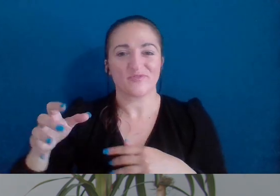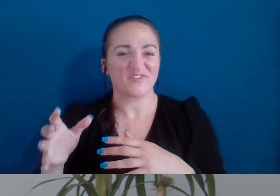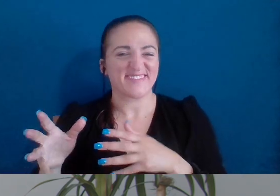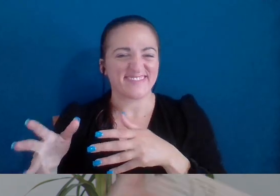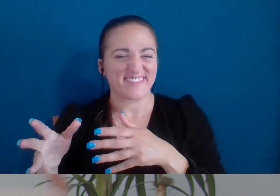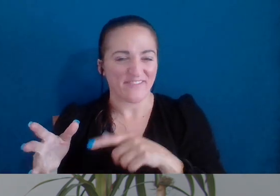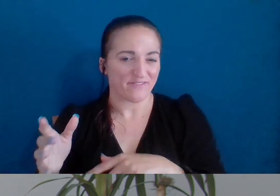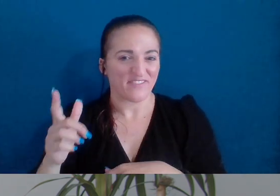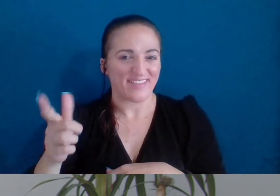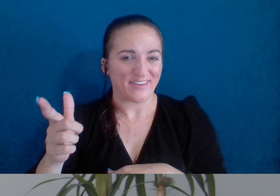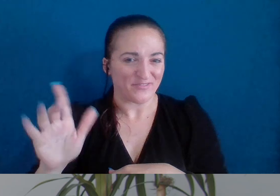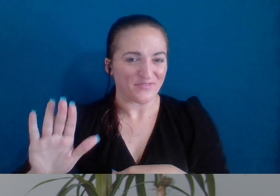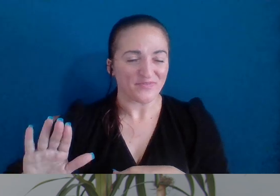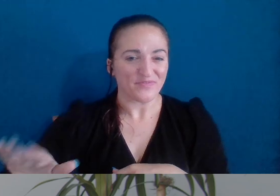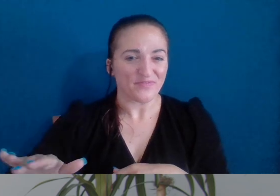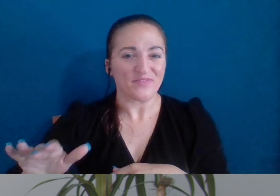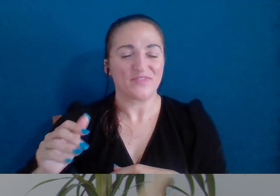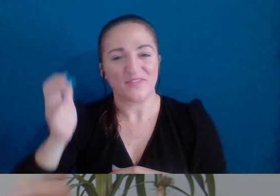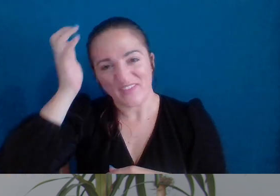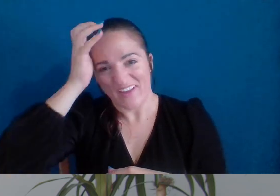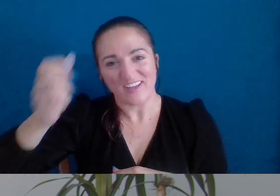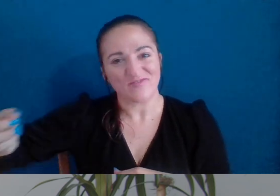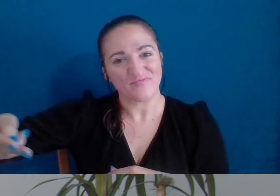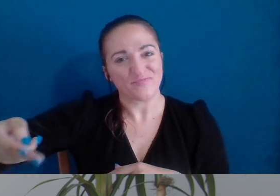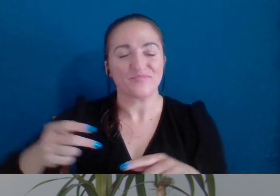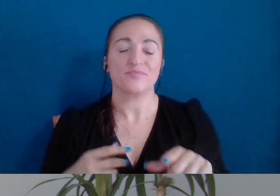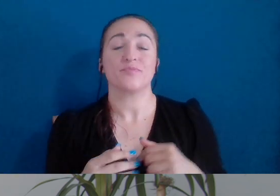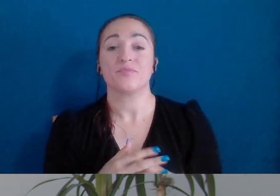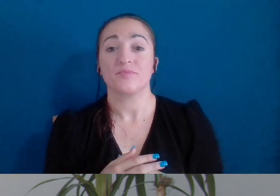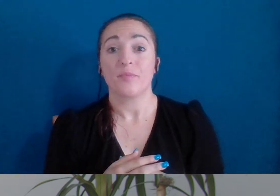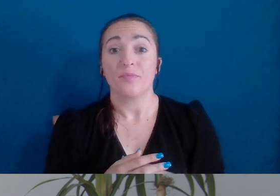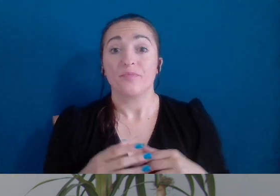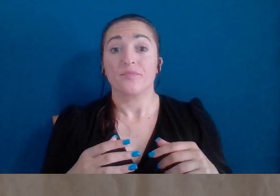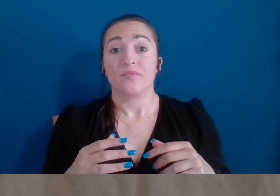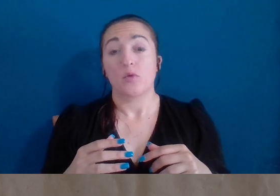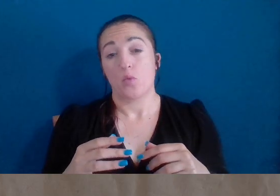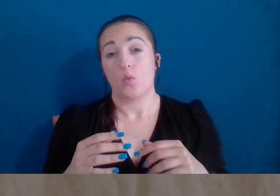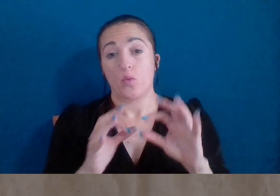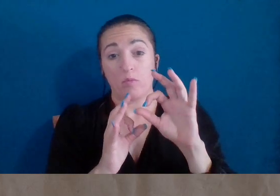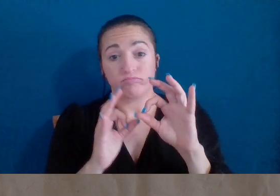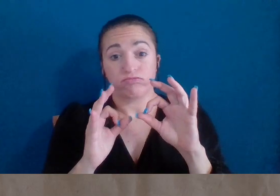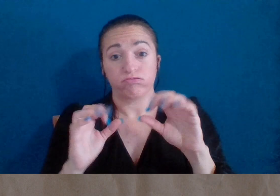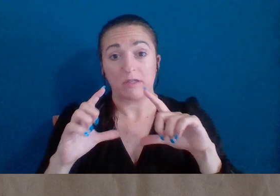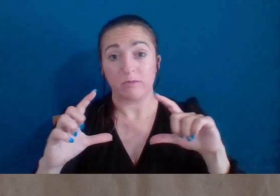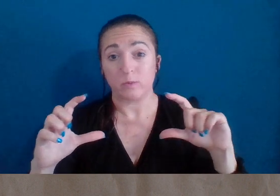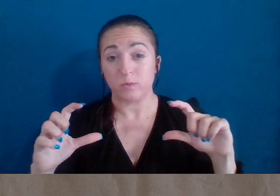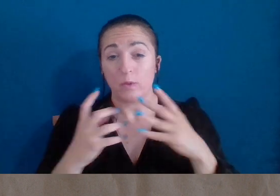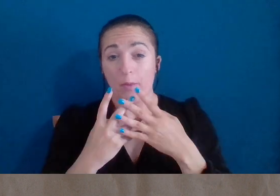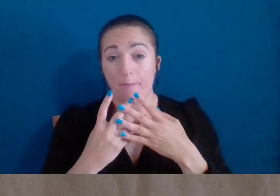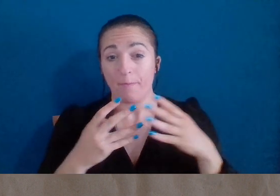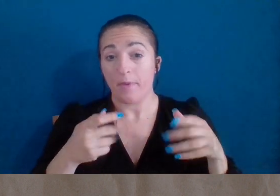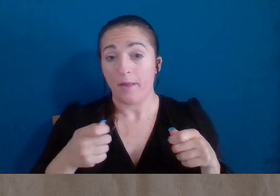And next, I'm gonna show you how to push the felt through the mesh. So I'm gonna move